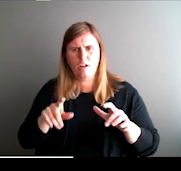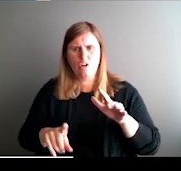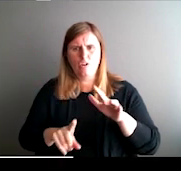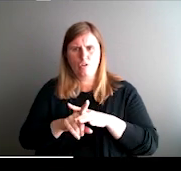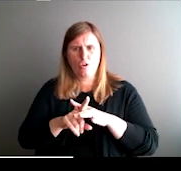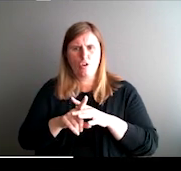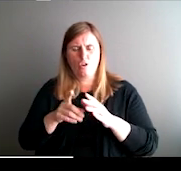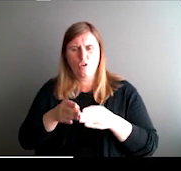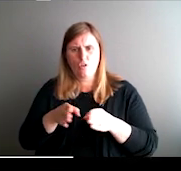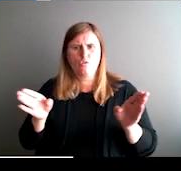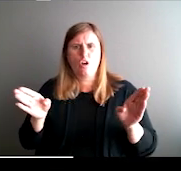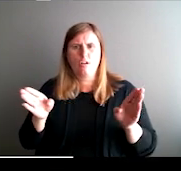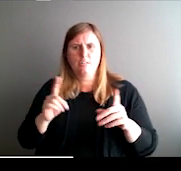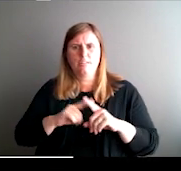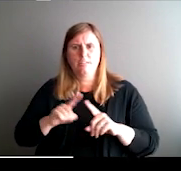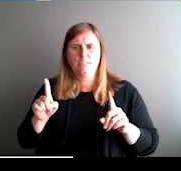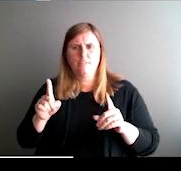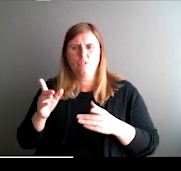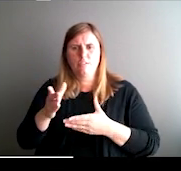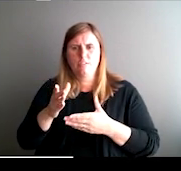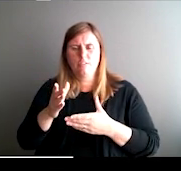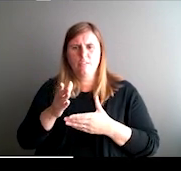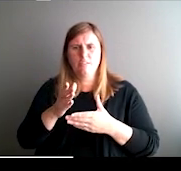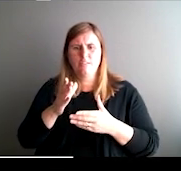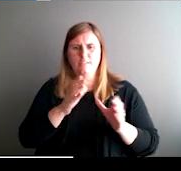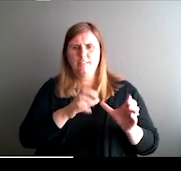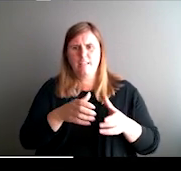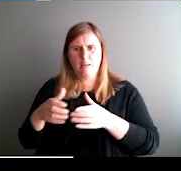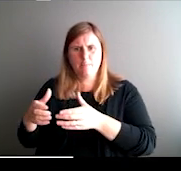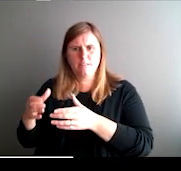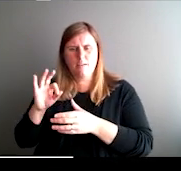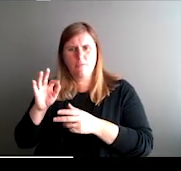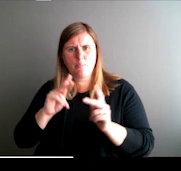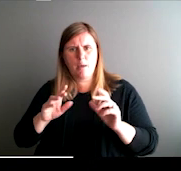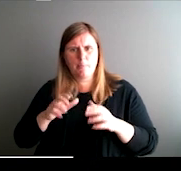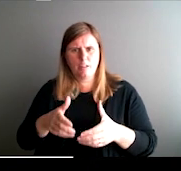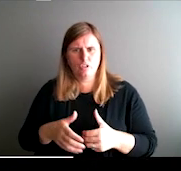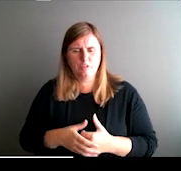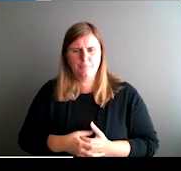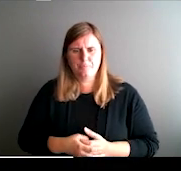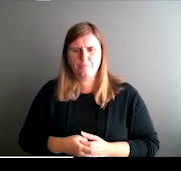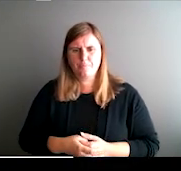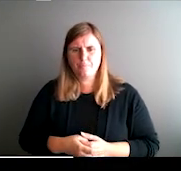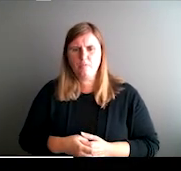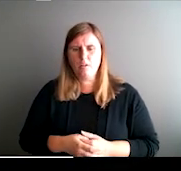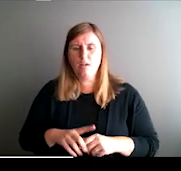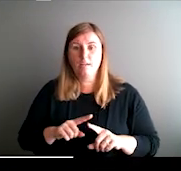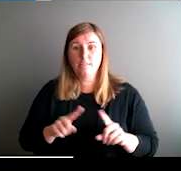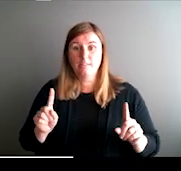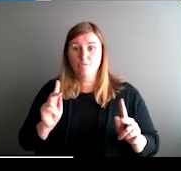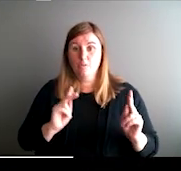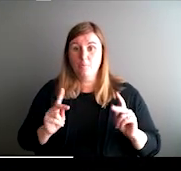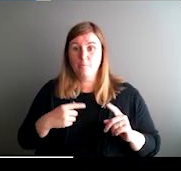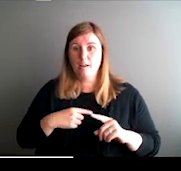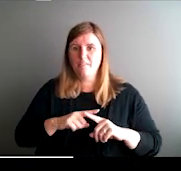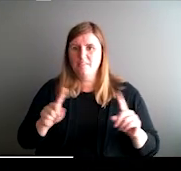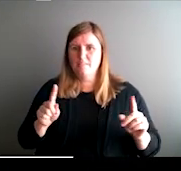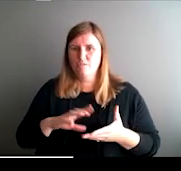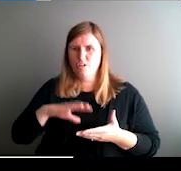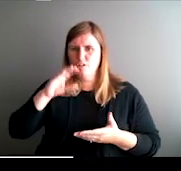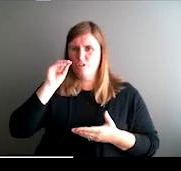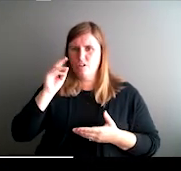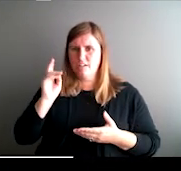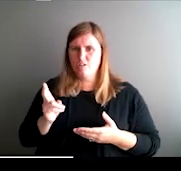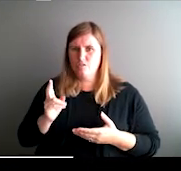occur across different segments of the population. As I said earlier, different people have different learning histories, and